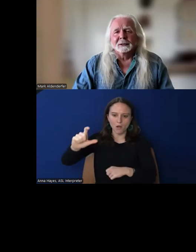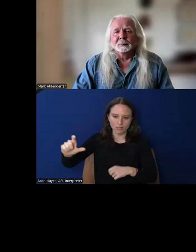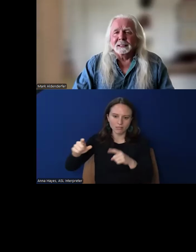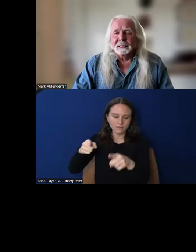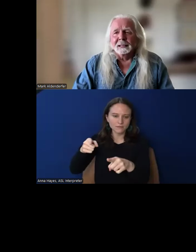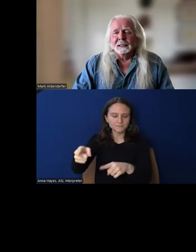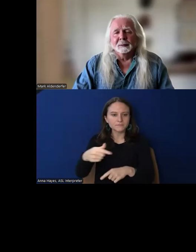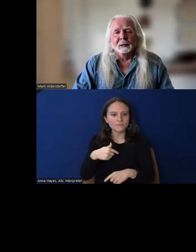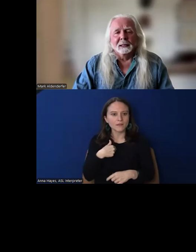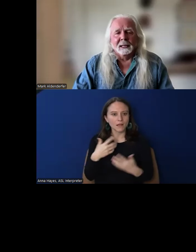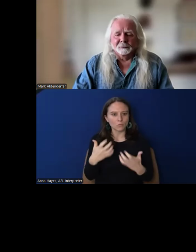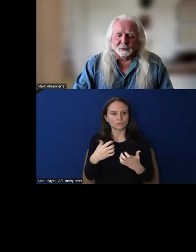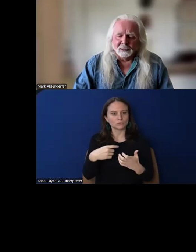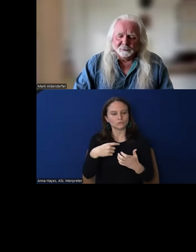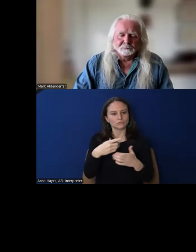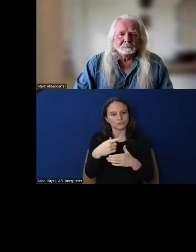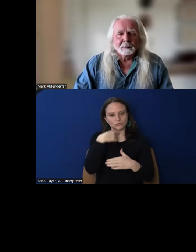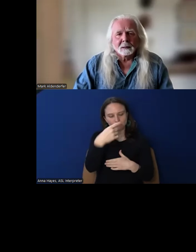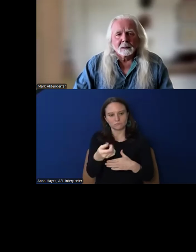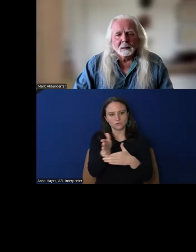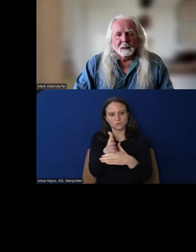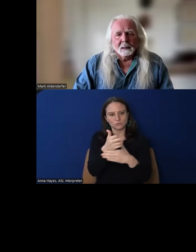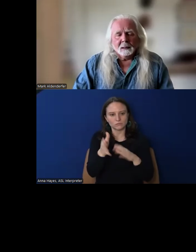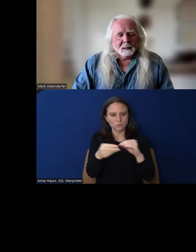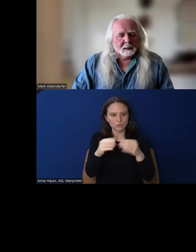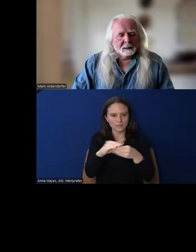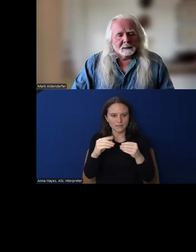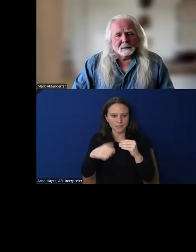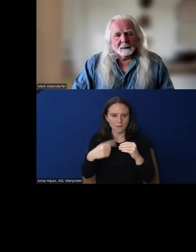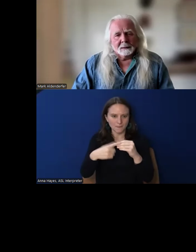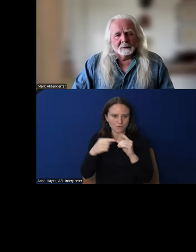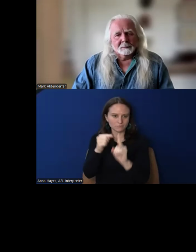the Tibetan and Himalayan afterlife.